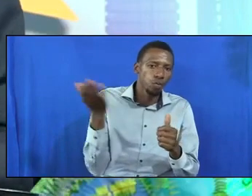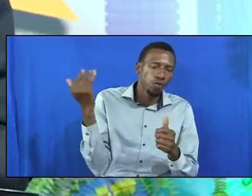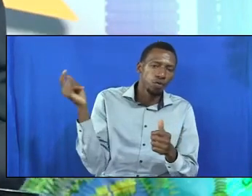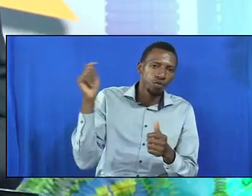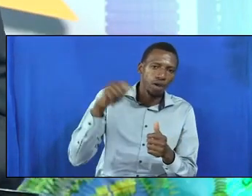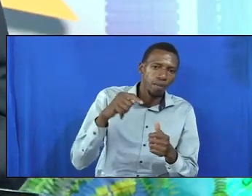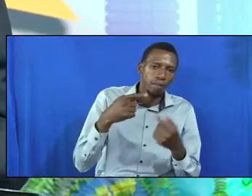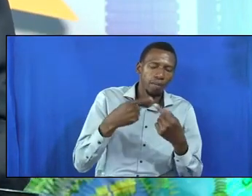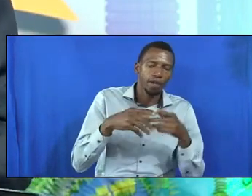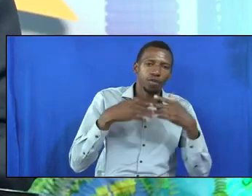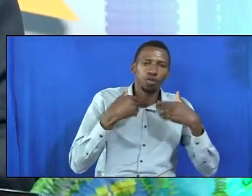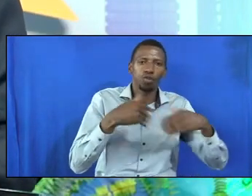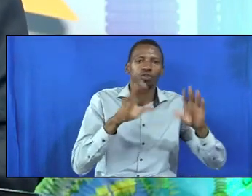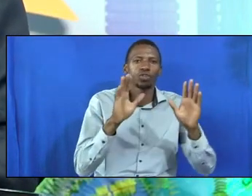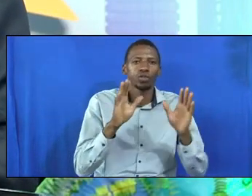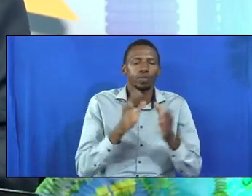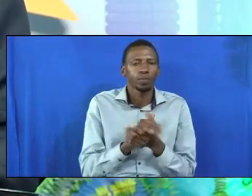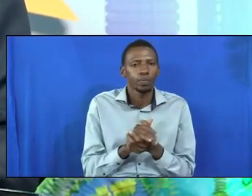Shout it.